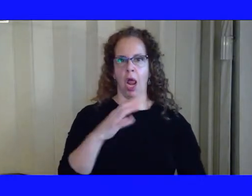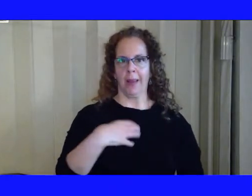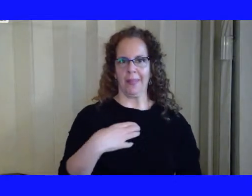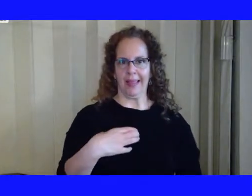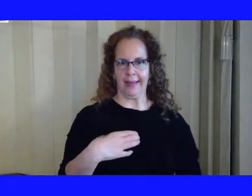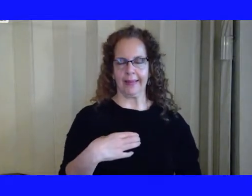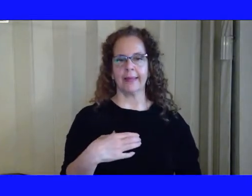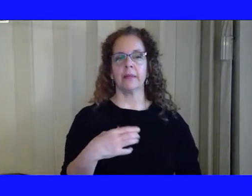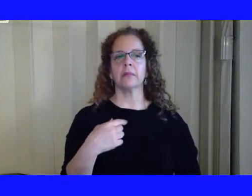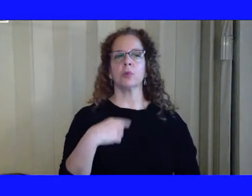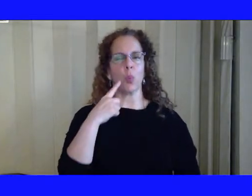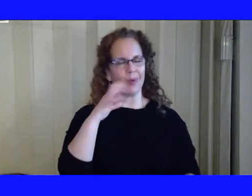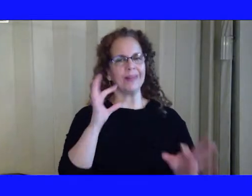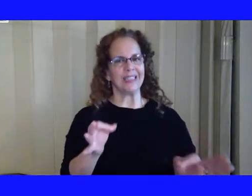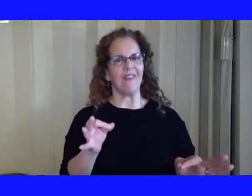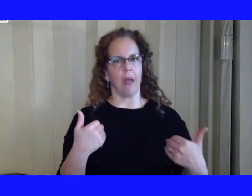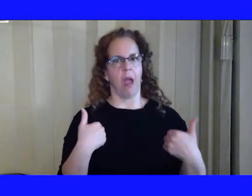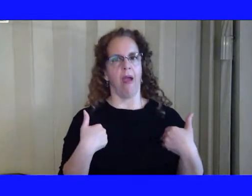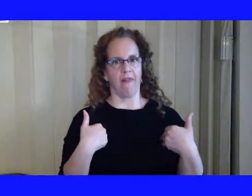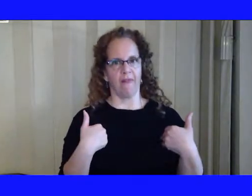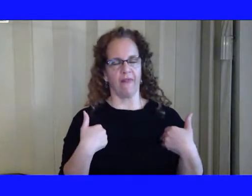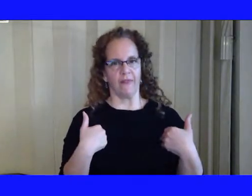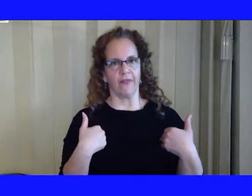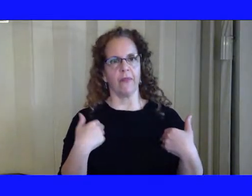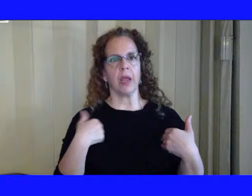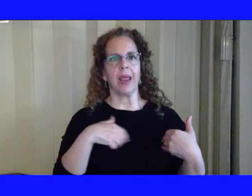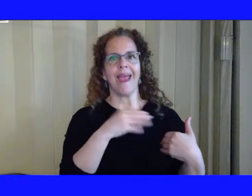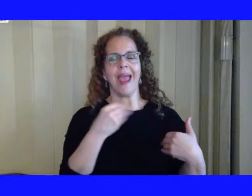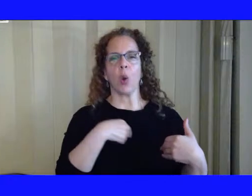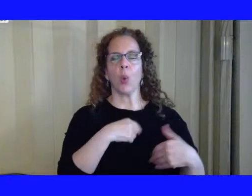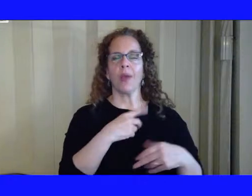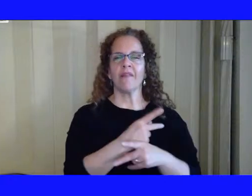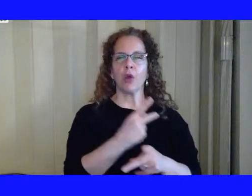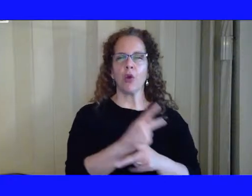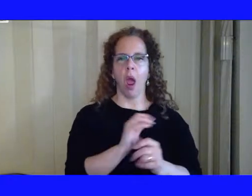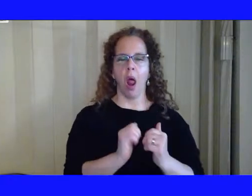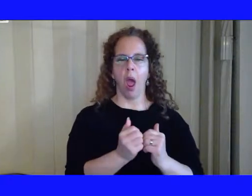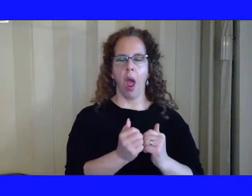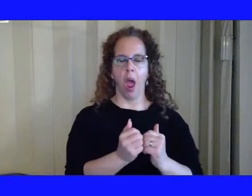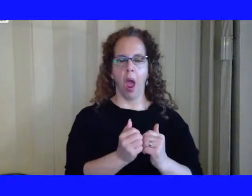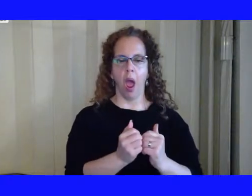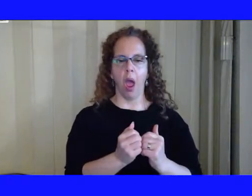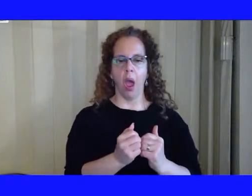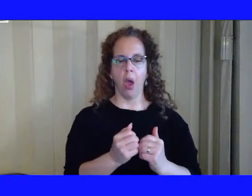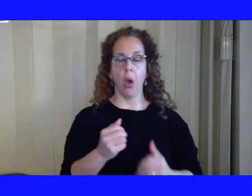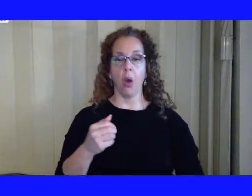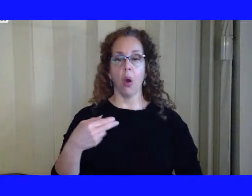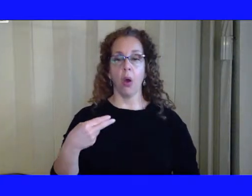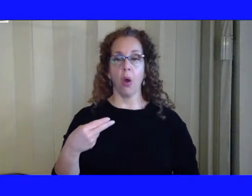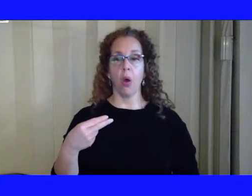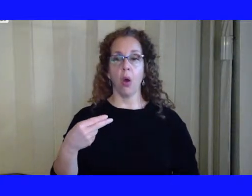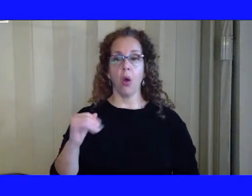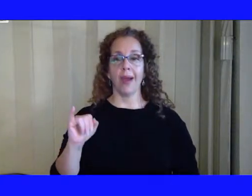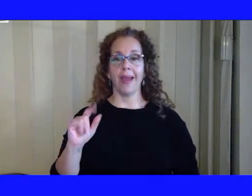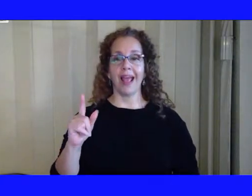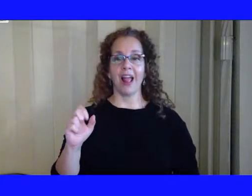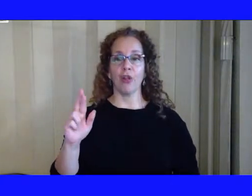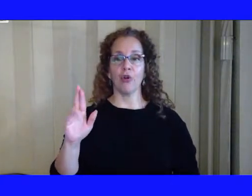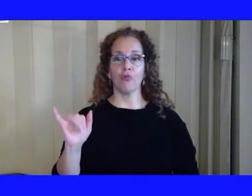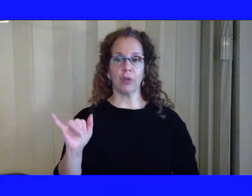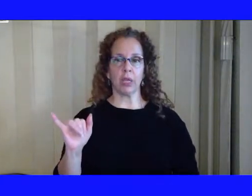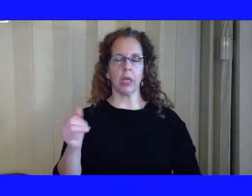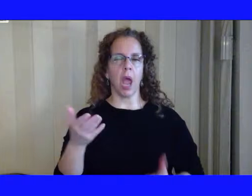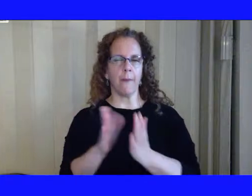Thank you, Dr. Cass, and I'm sorry that I got disconnected for some time. The Wi-Fi can be a little bit challenging, and I appreciate that the